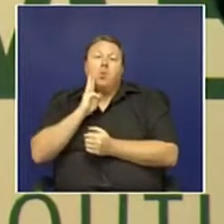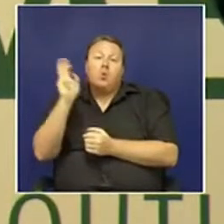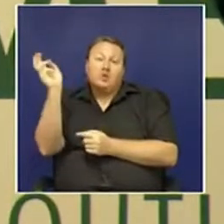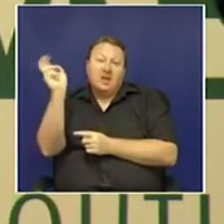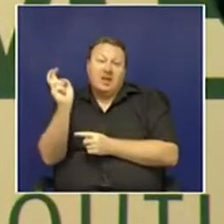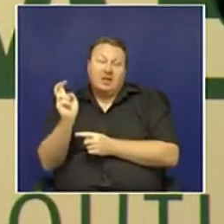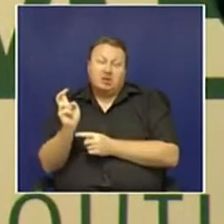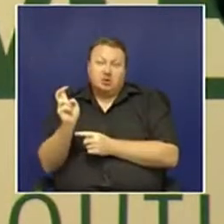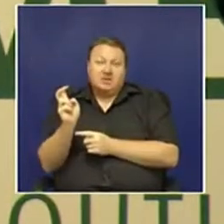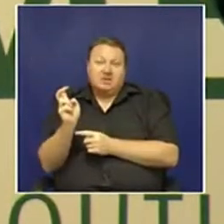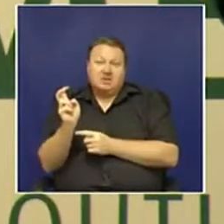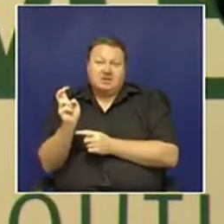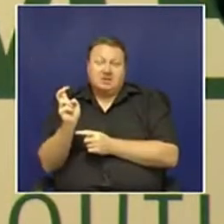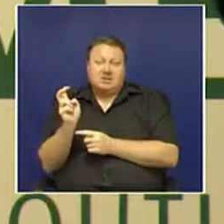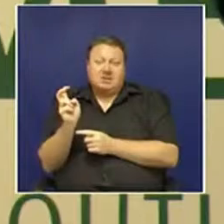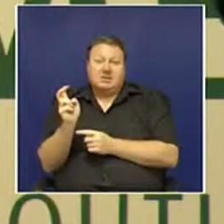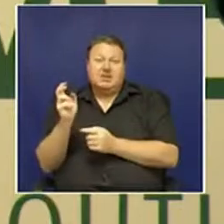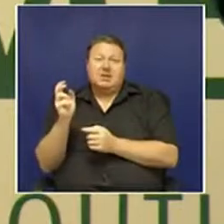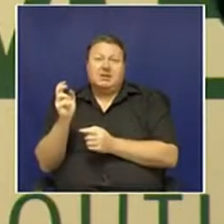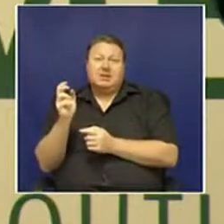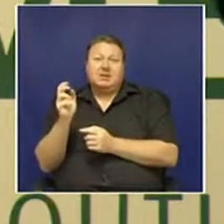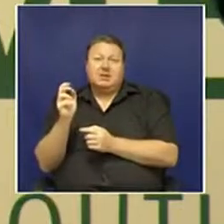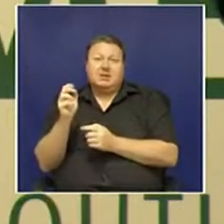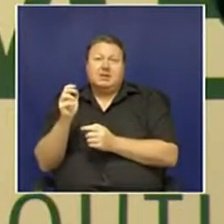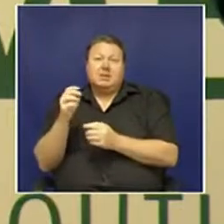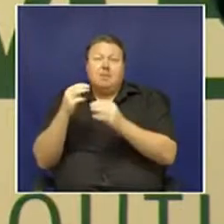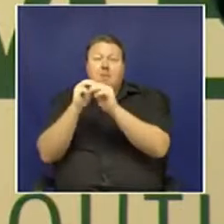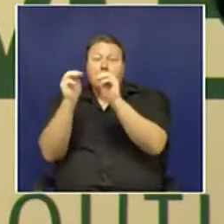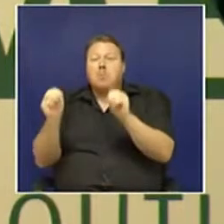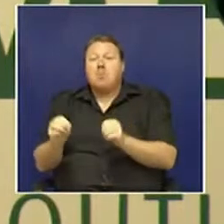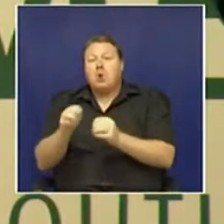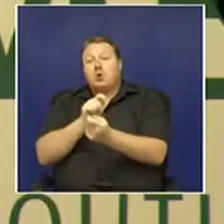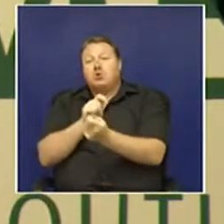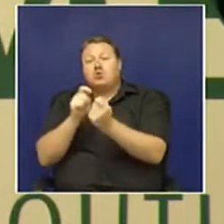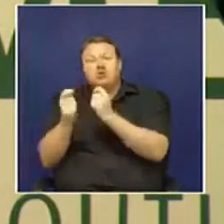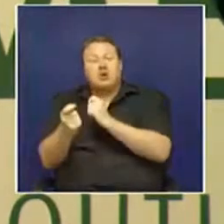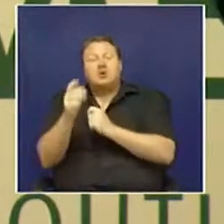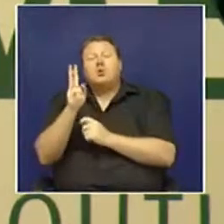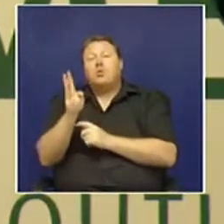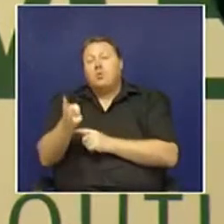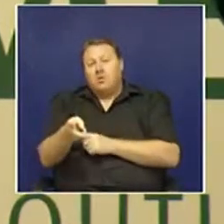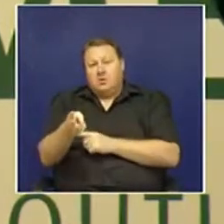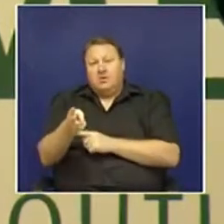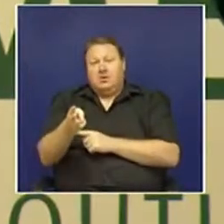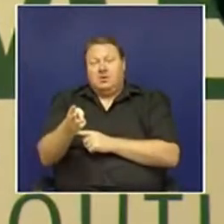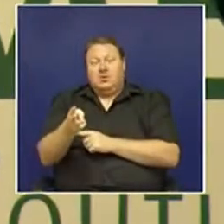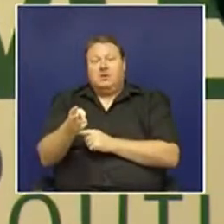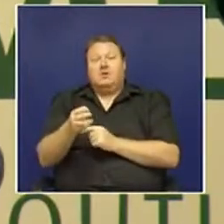services. This is aimed at strengthening financial sustainability,